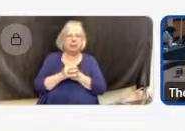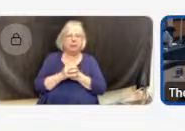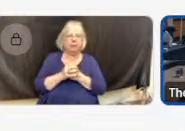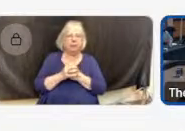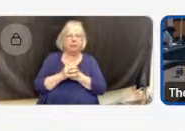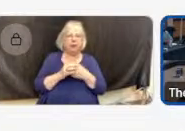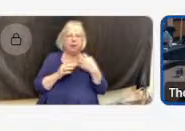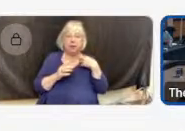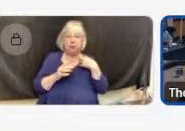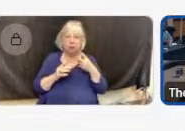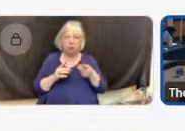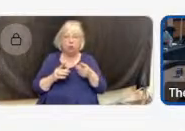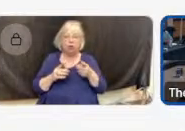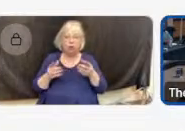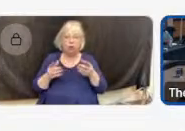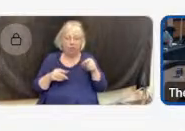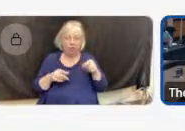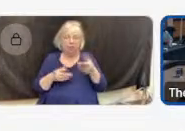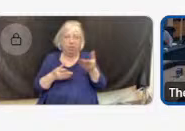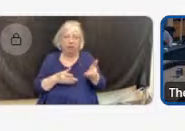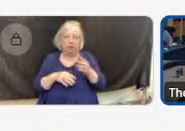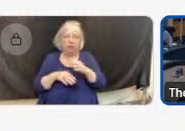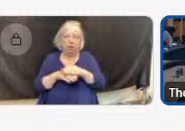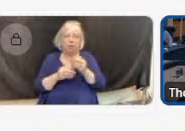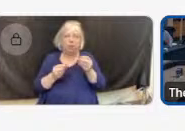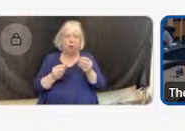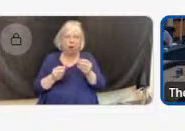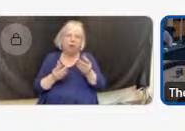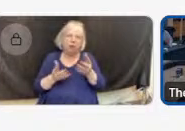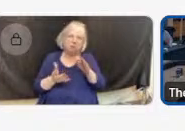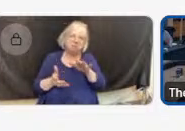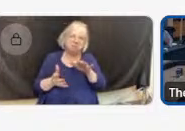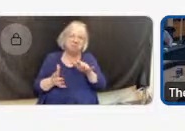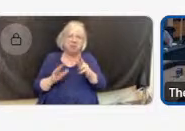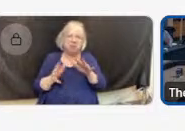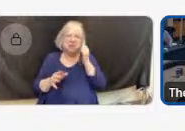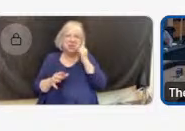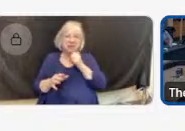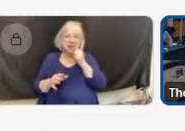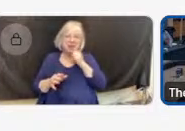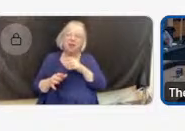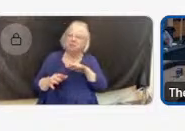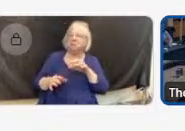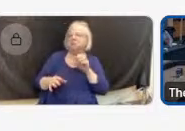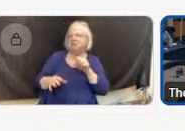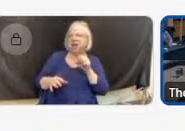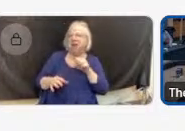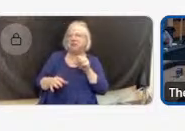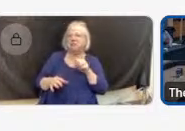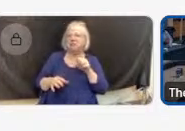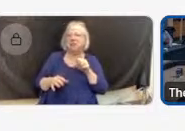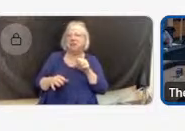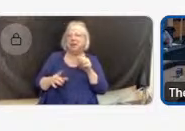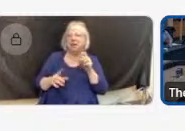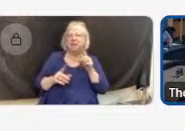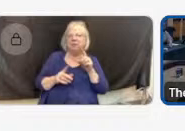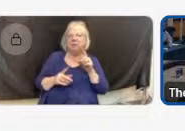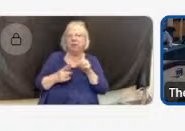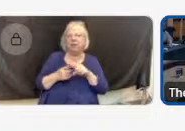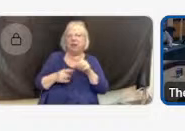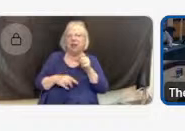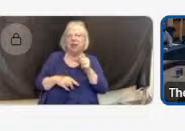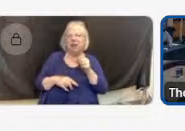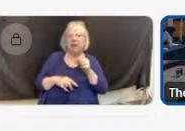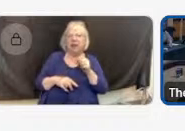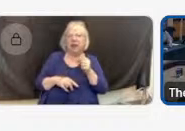You're present on the property pretty much every Yeah. From 11 to 9.